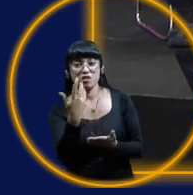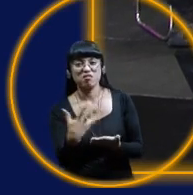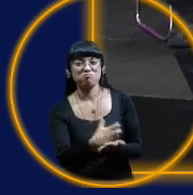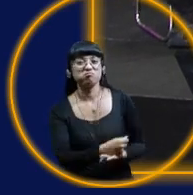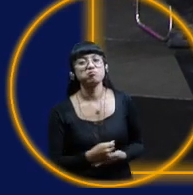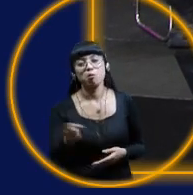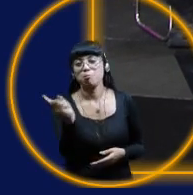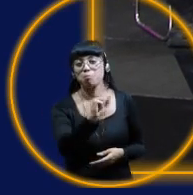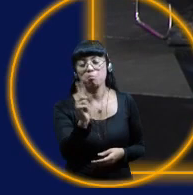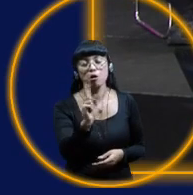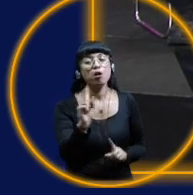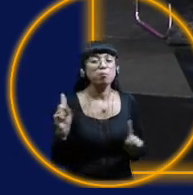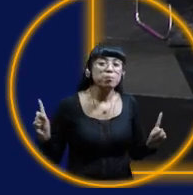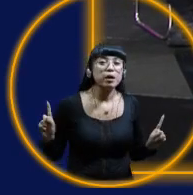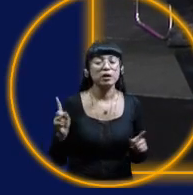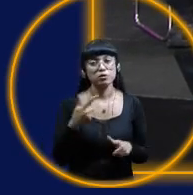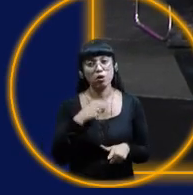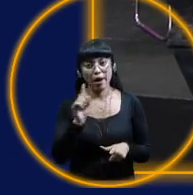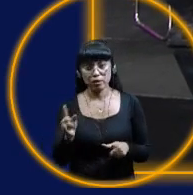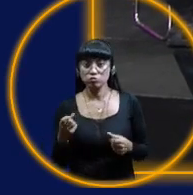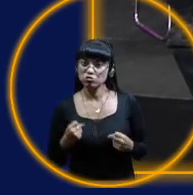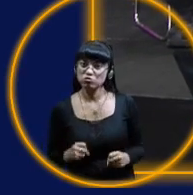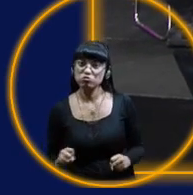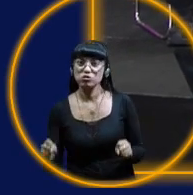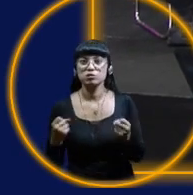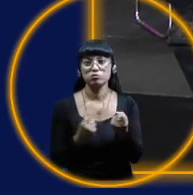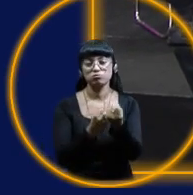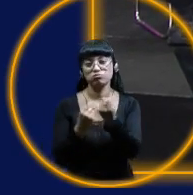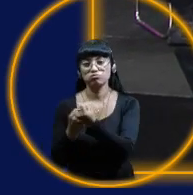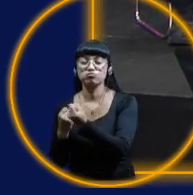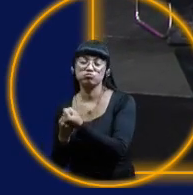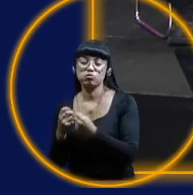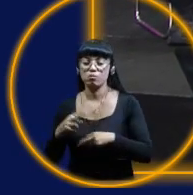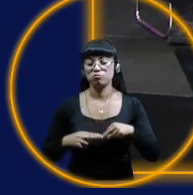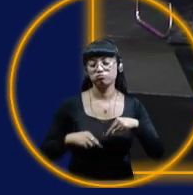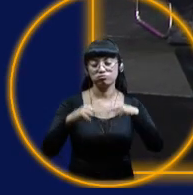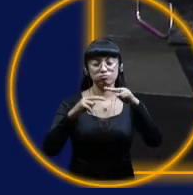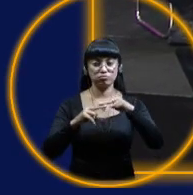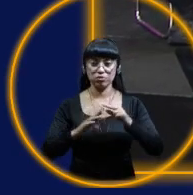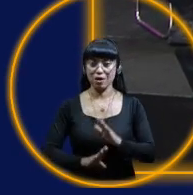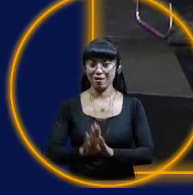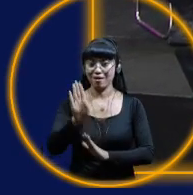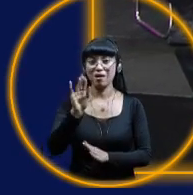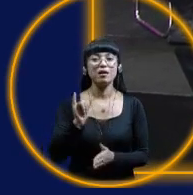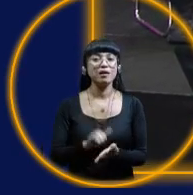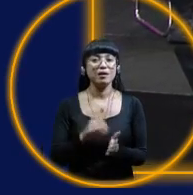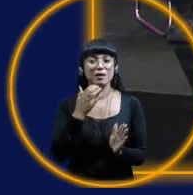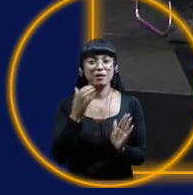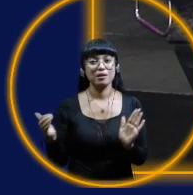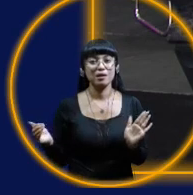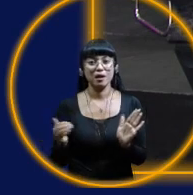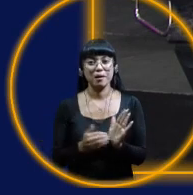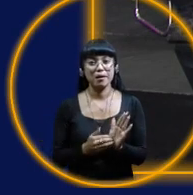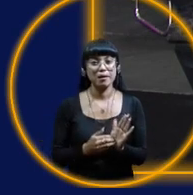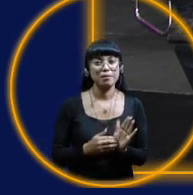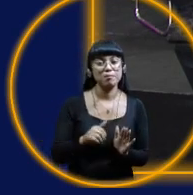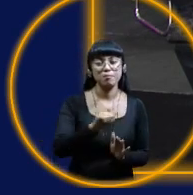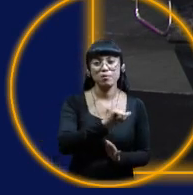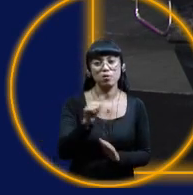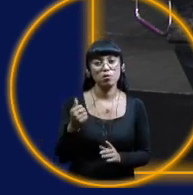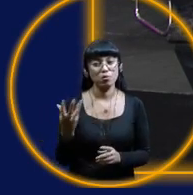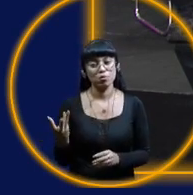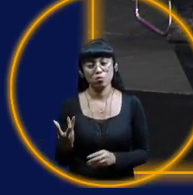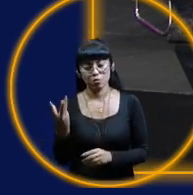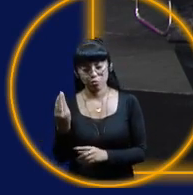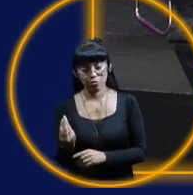you, and you grow with them. An example of this is Anthony Fantano from The Needle Drop and his like